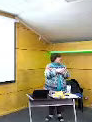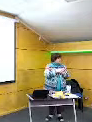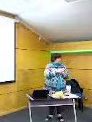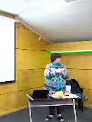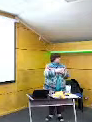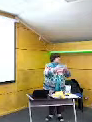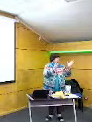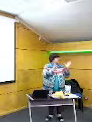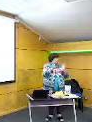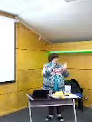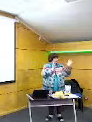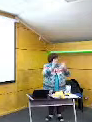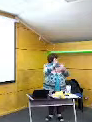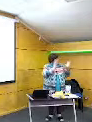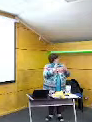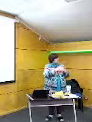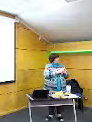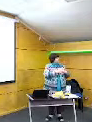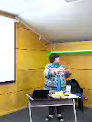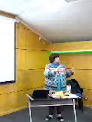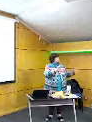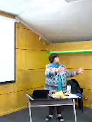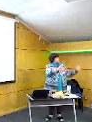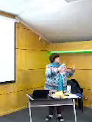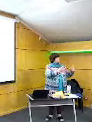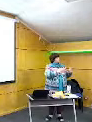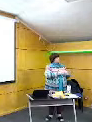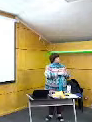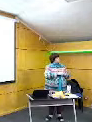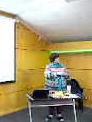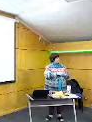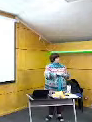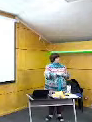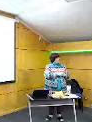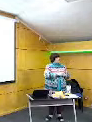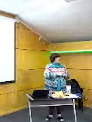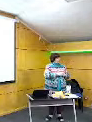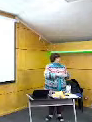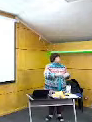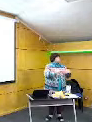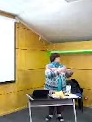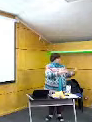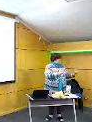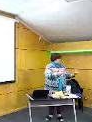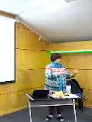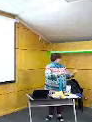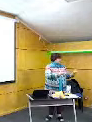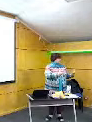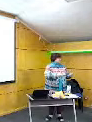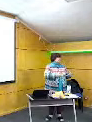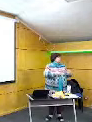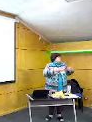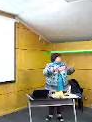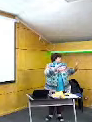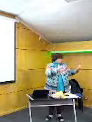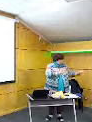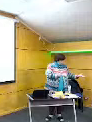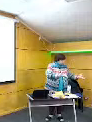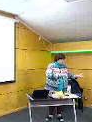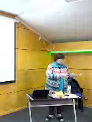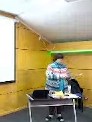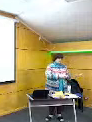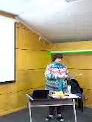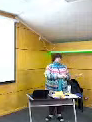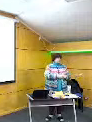shortened handouts so that you get the students involved in helping them say